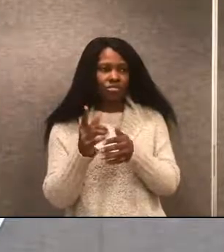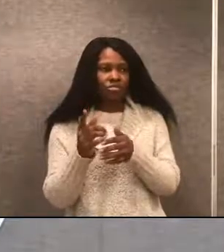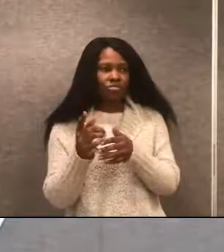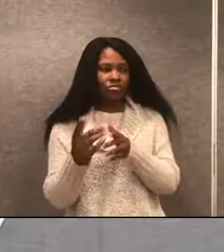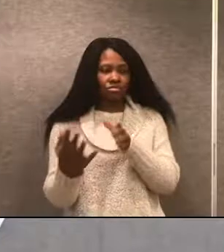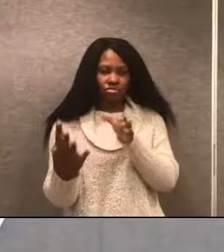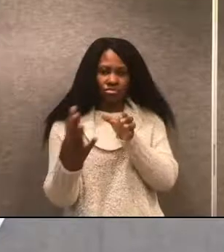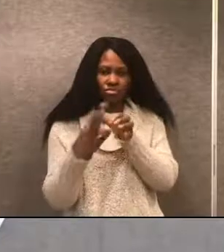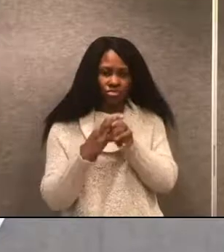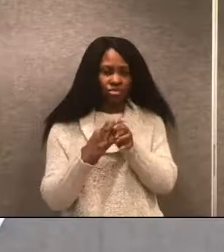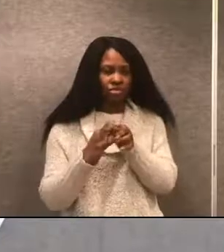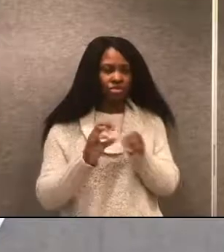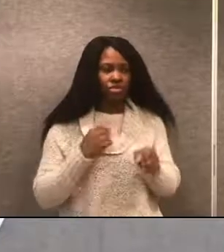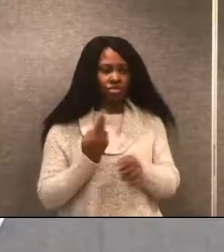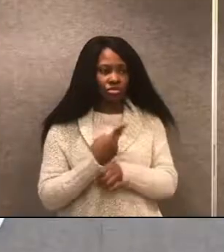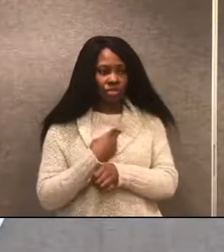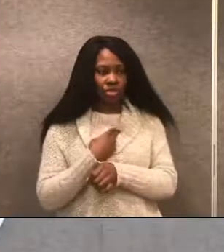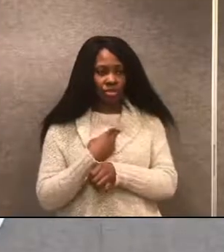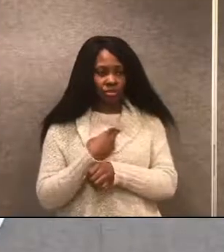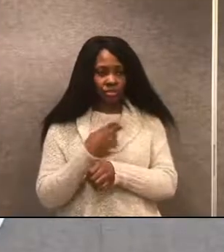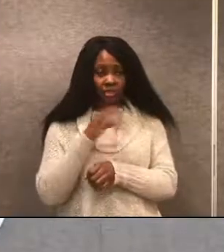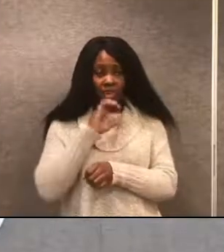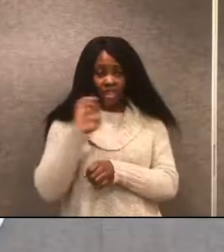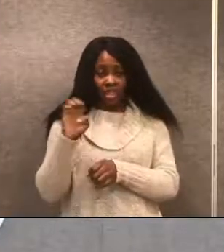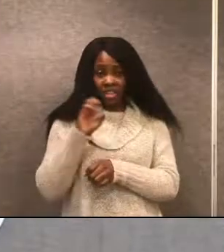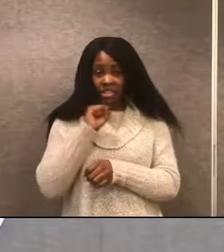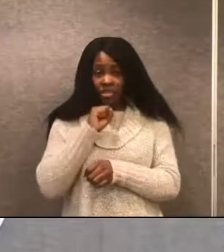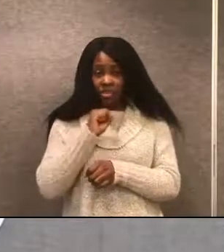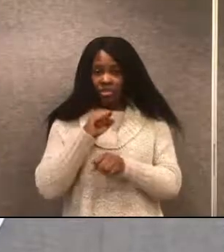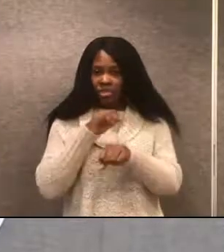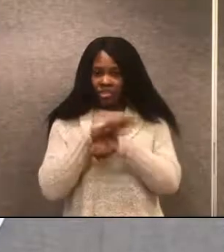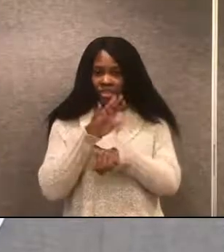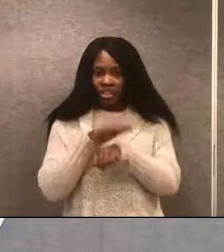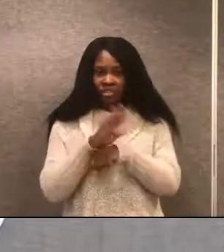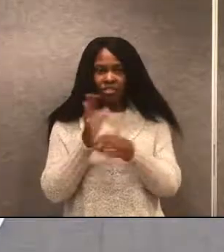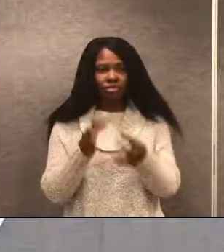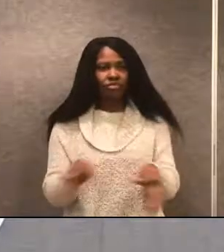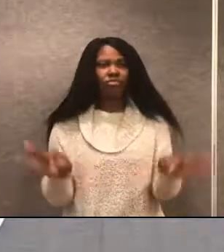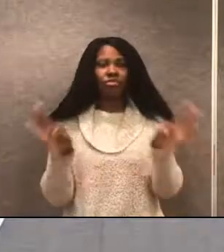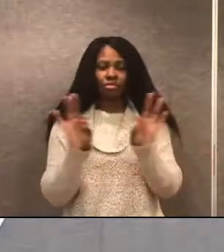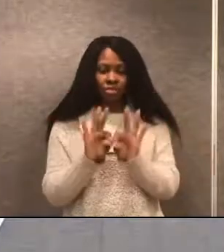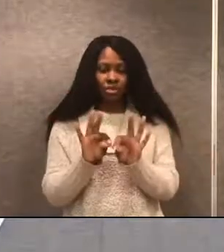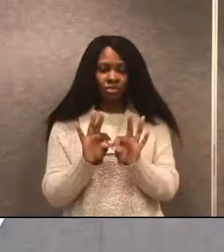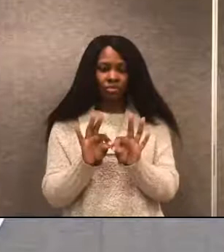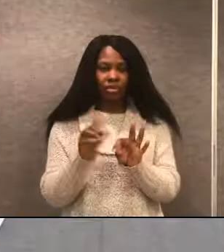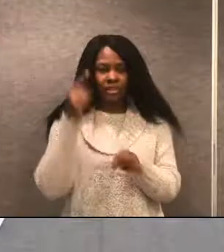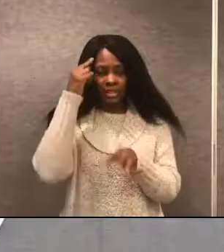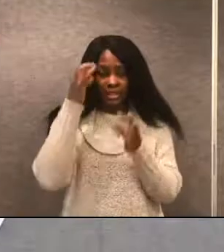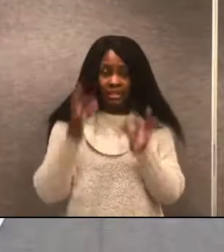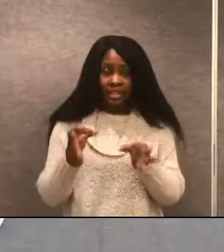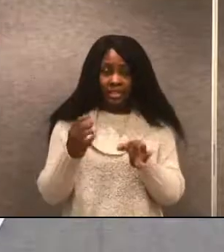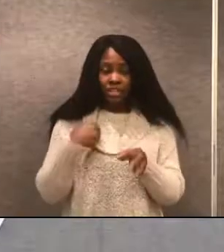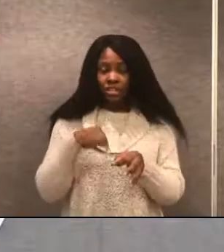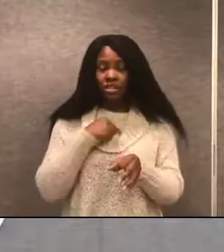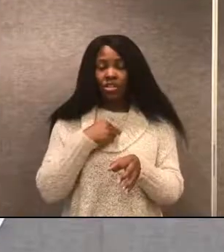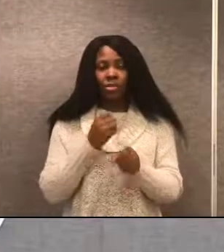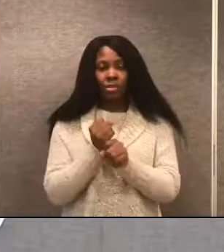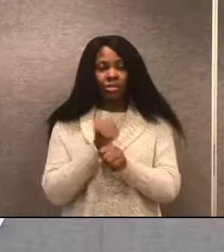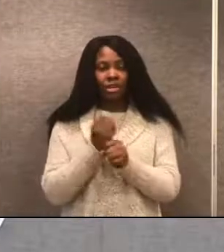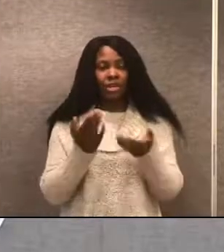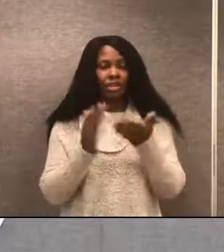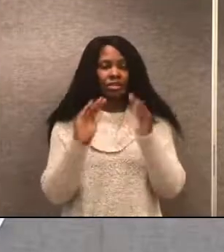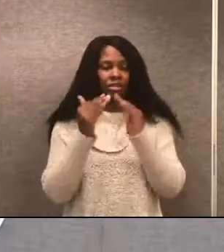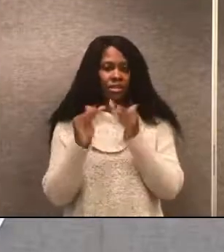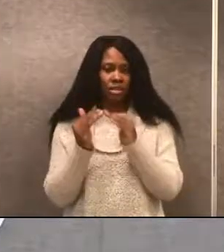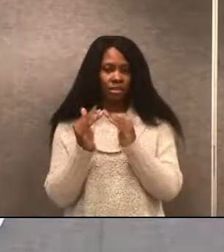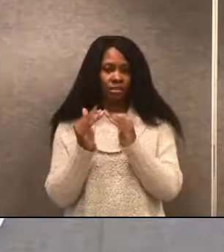Orange Council has been very instrumental in also the decisions that we have been making right here in the city